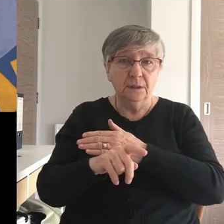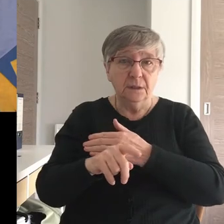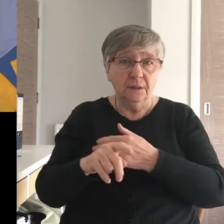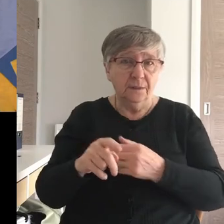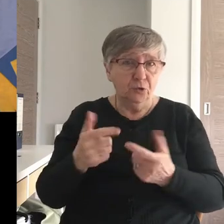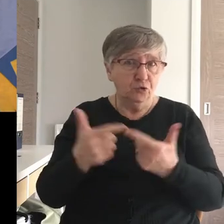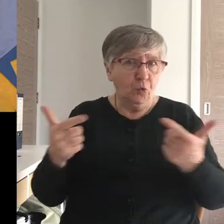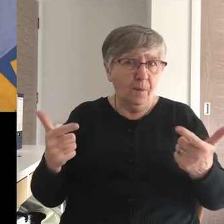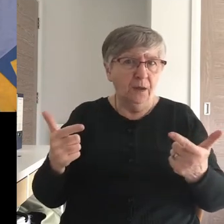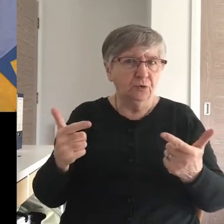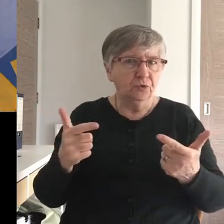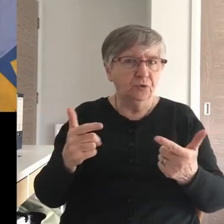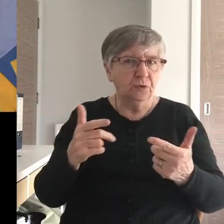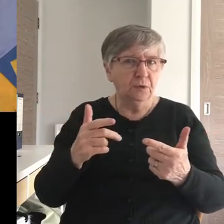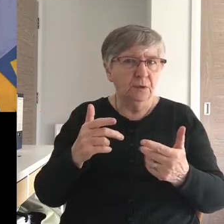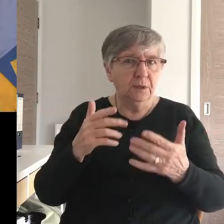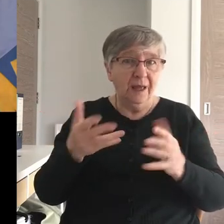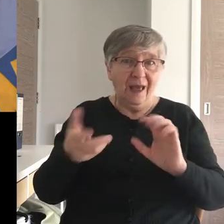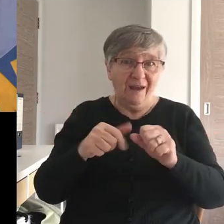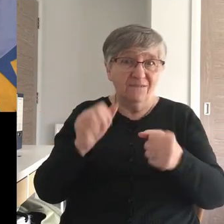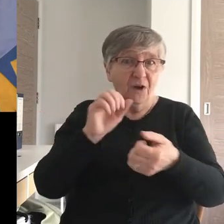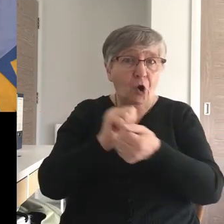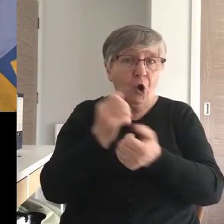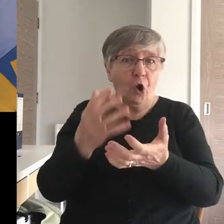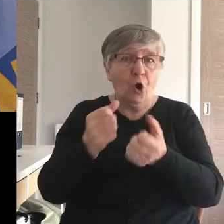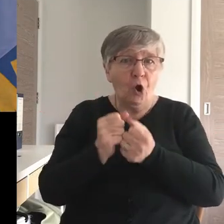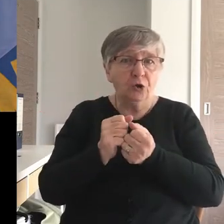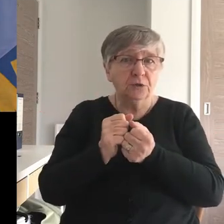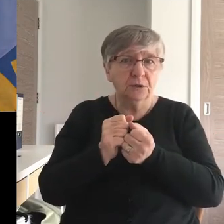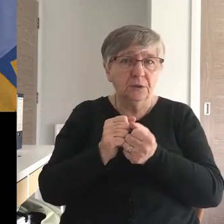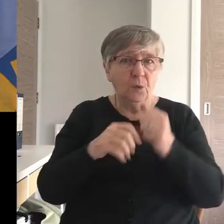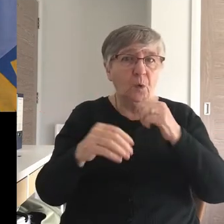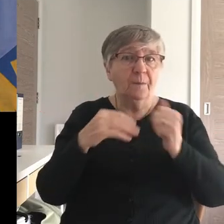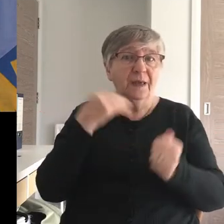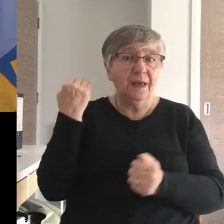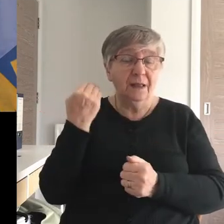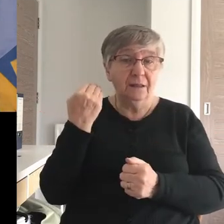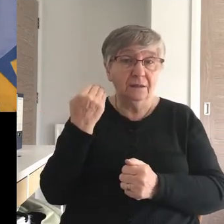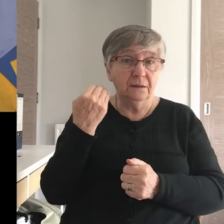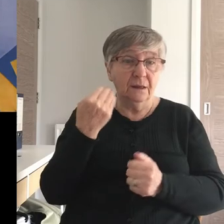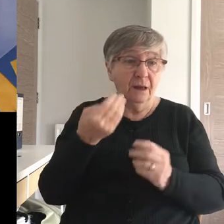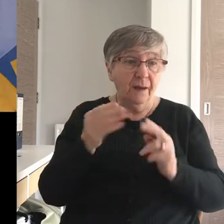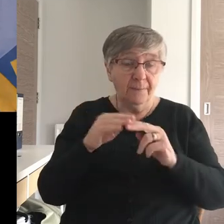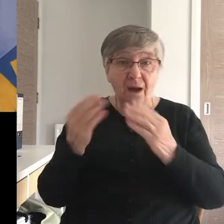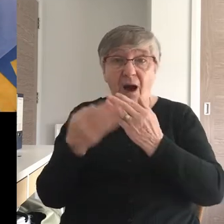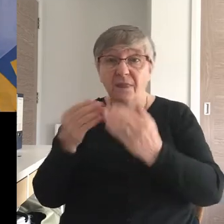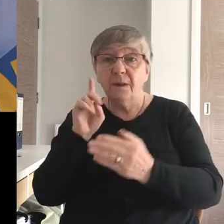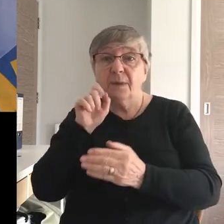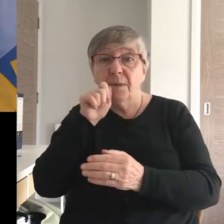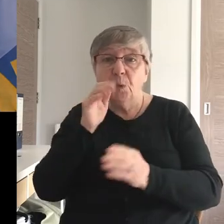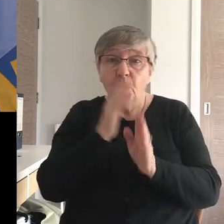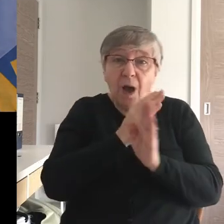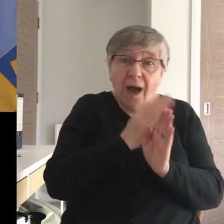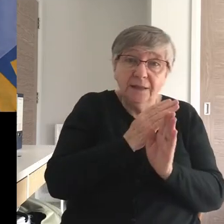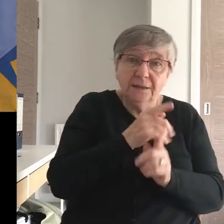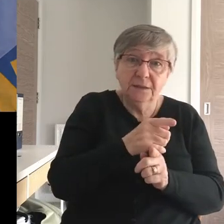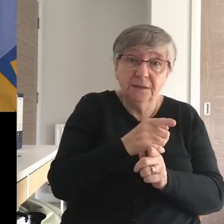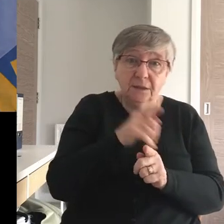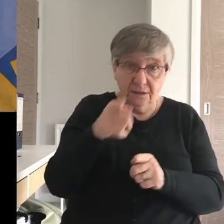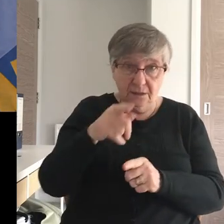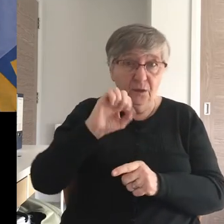at stake. If they get caught, they'll be killed. If they get caught, not only will they be killed, but the people who